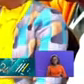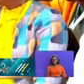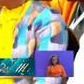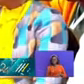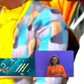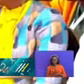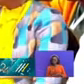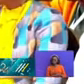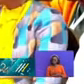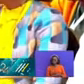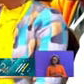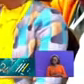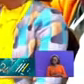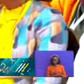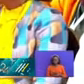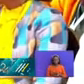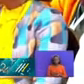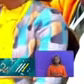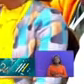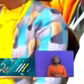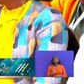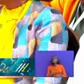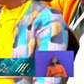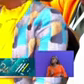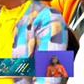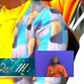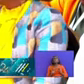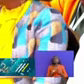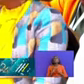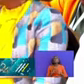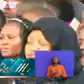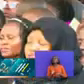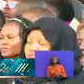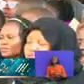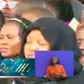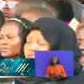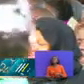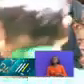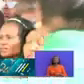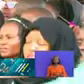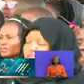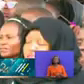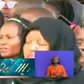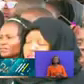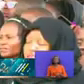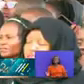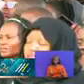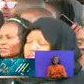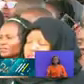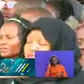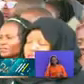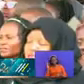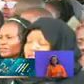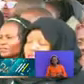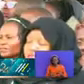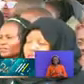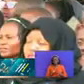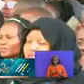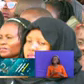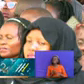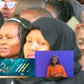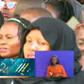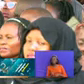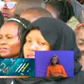truth some of you don't even talk to your children you don't know what to say to them they have an opinion